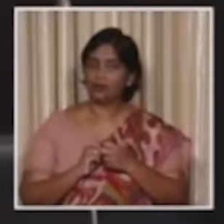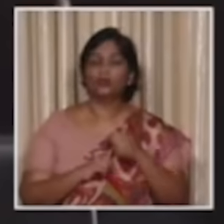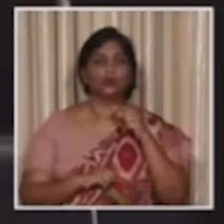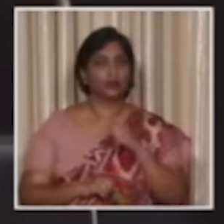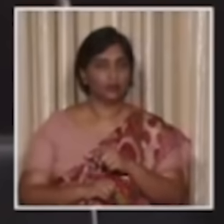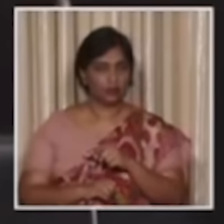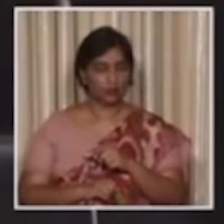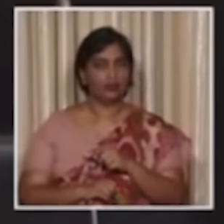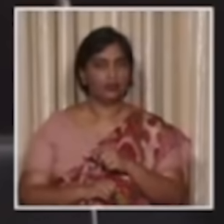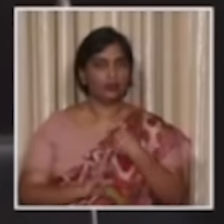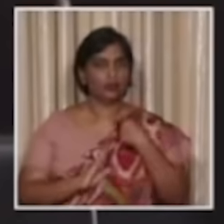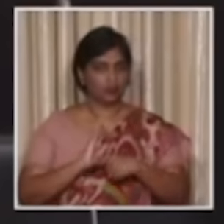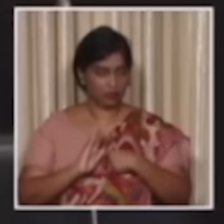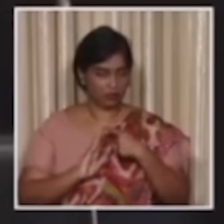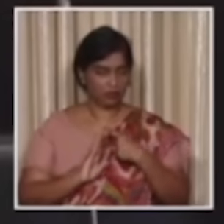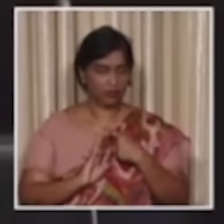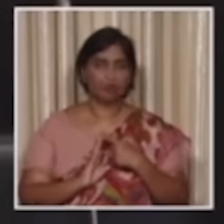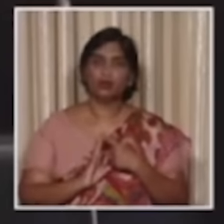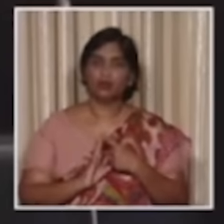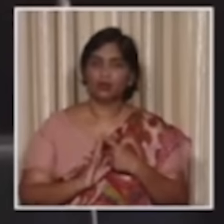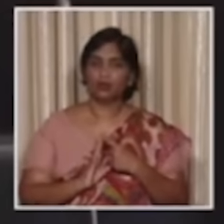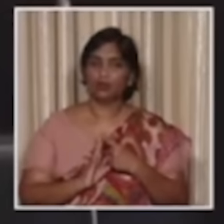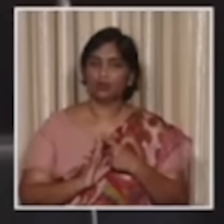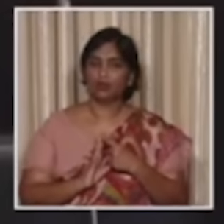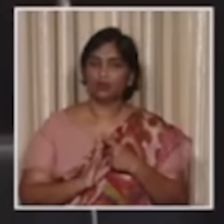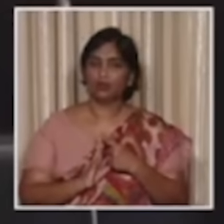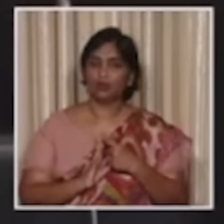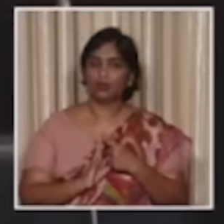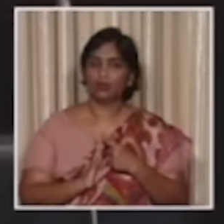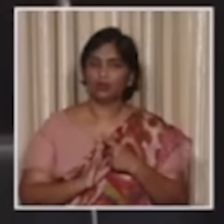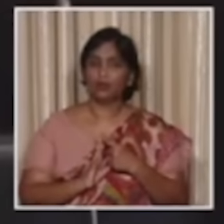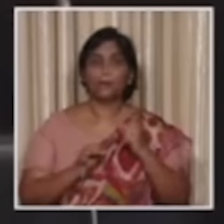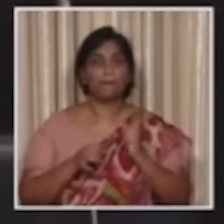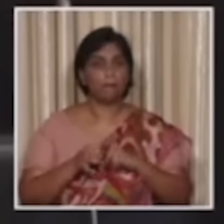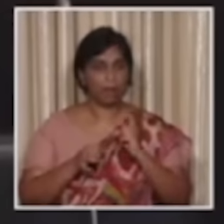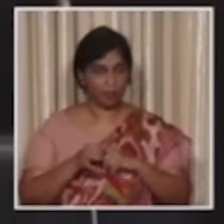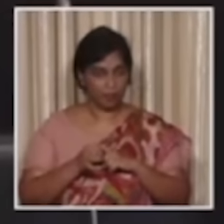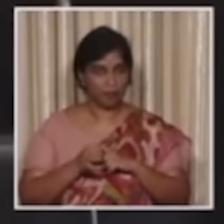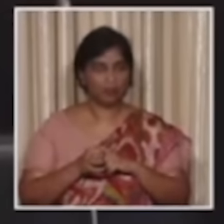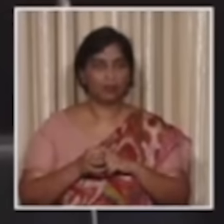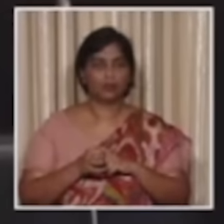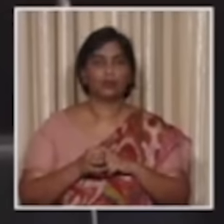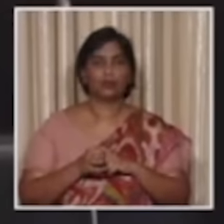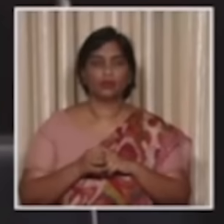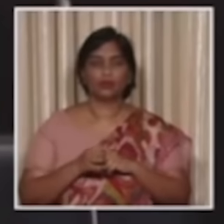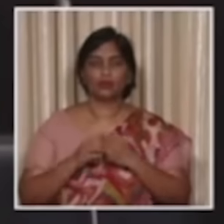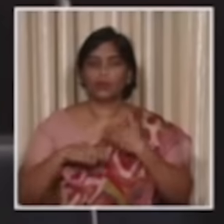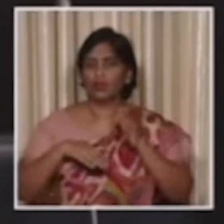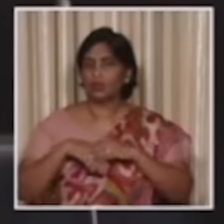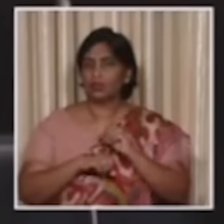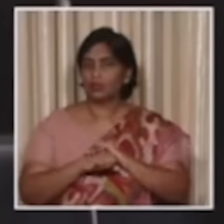impunity, corruption and the weakening of the democratic and democracy and the rule of law